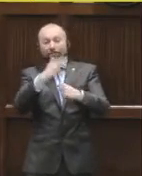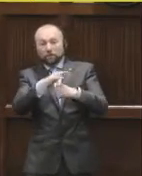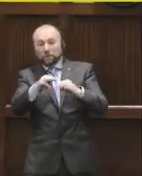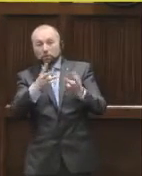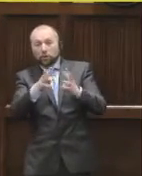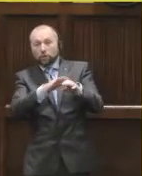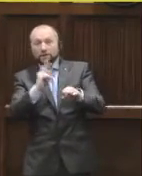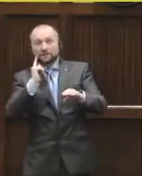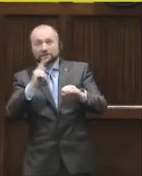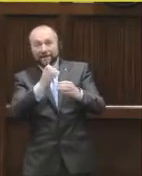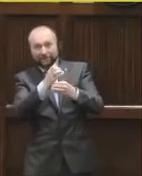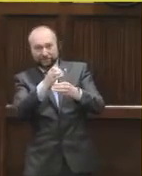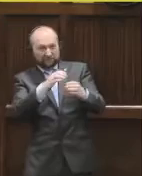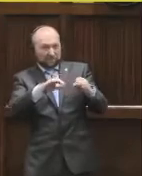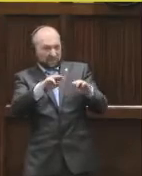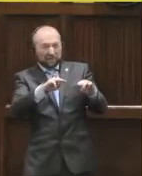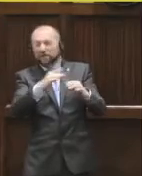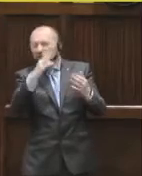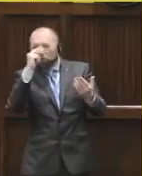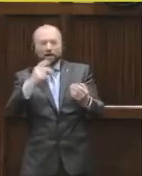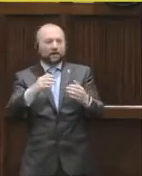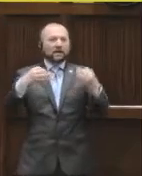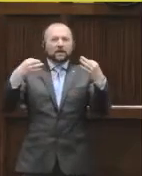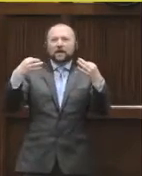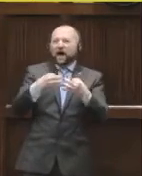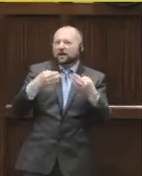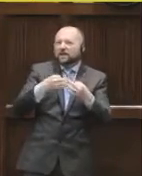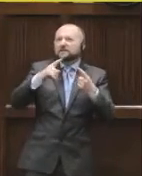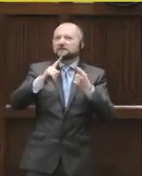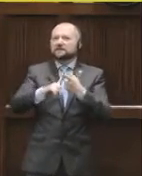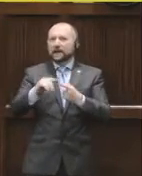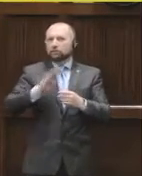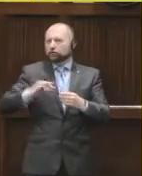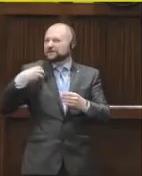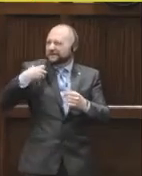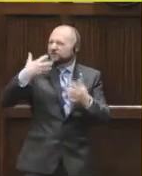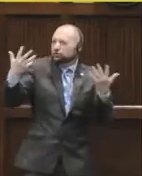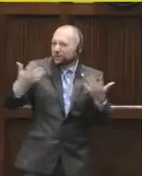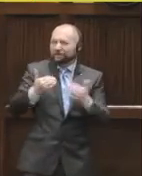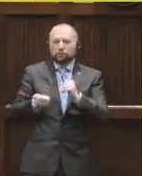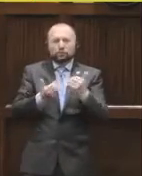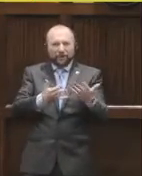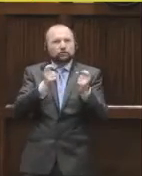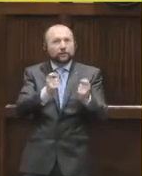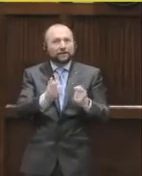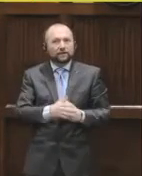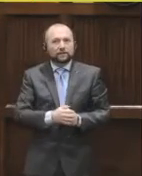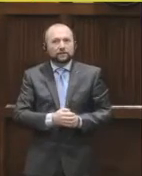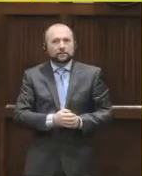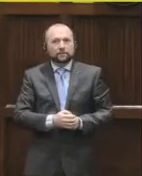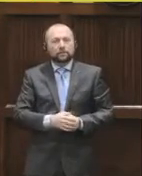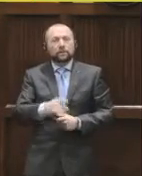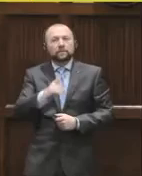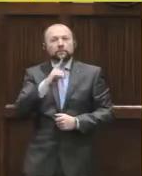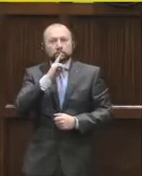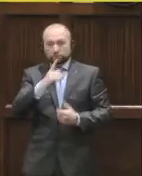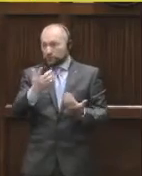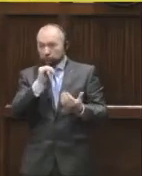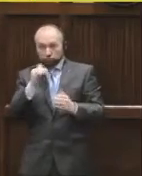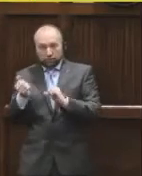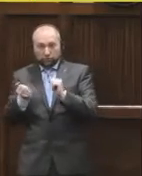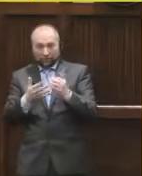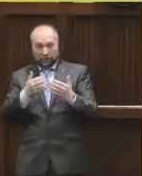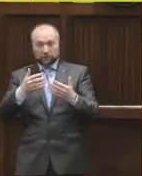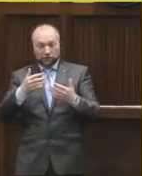on, for guardians and siblings, and that's really important. The lack of provision of signing is an